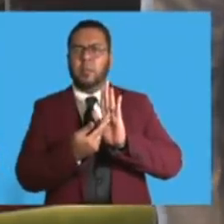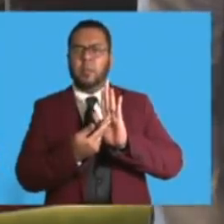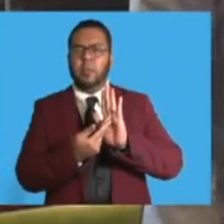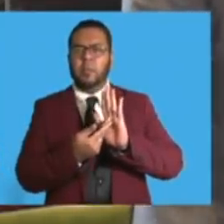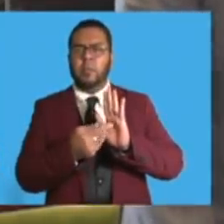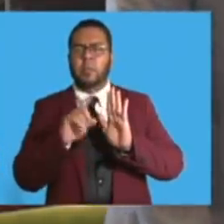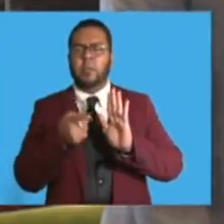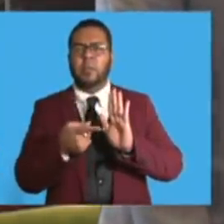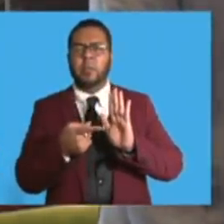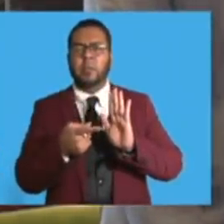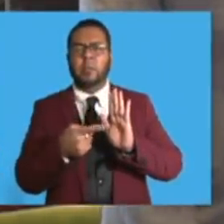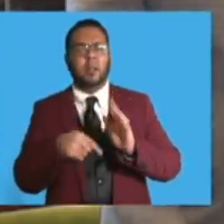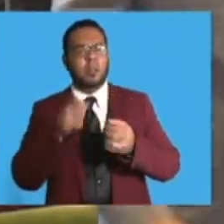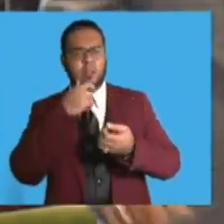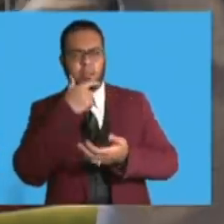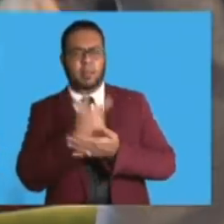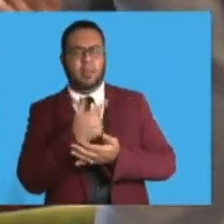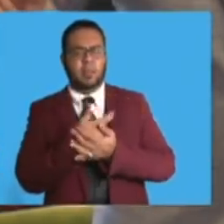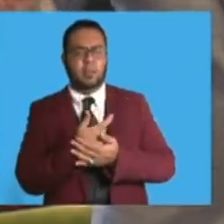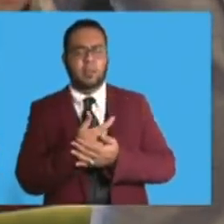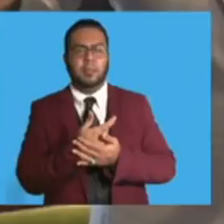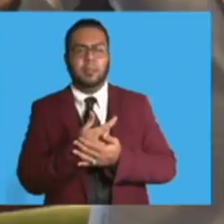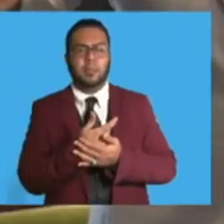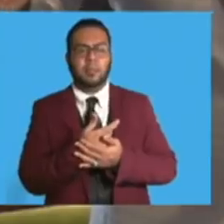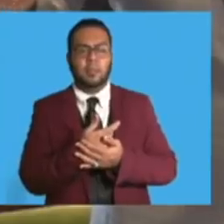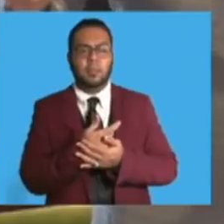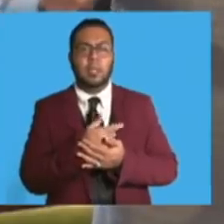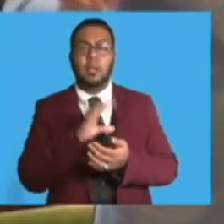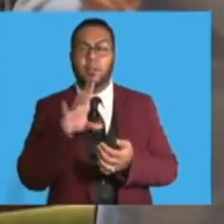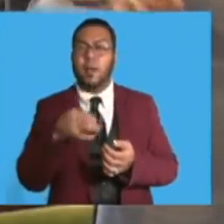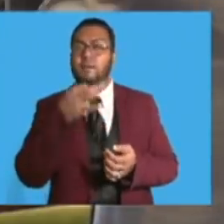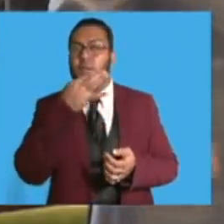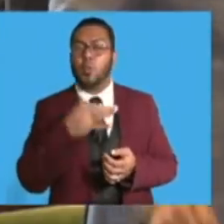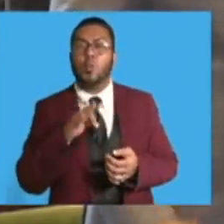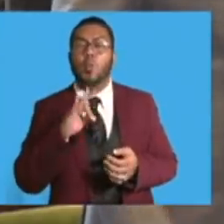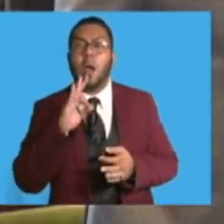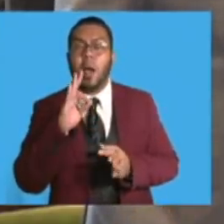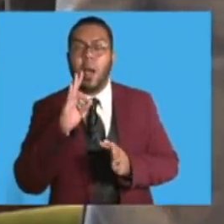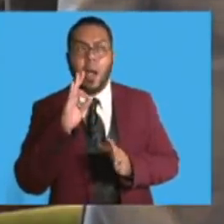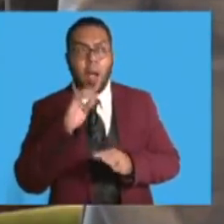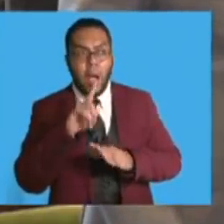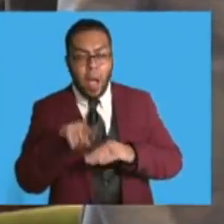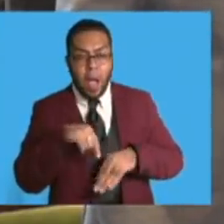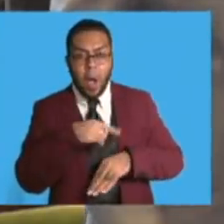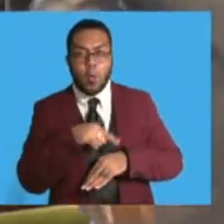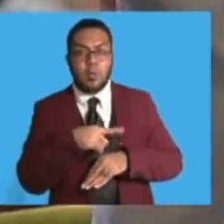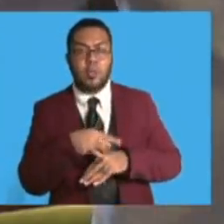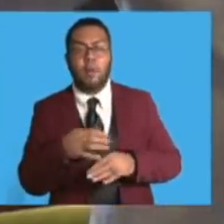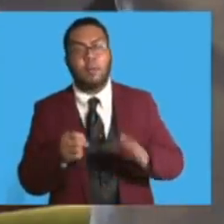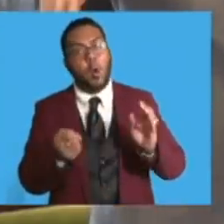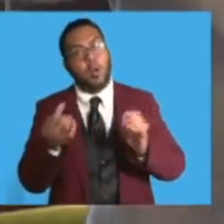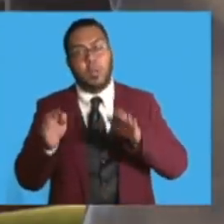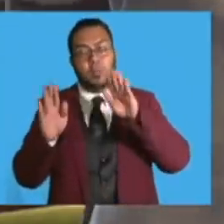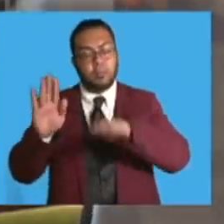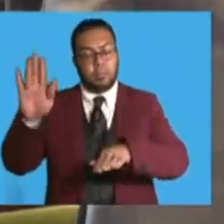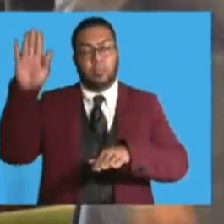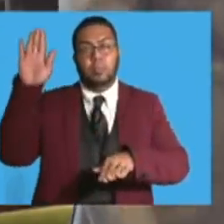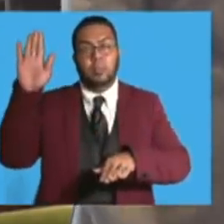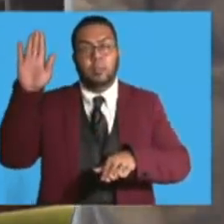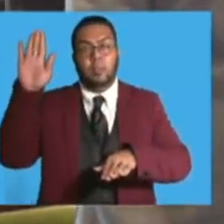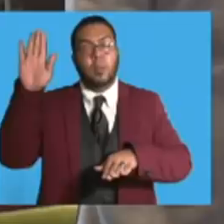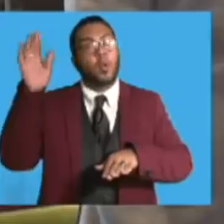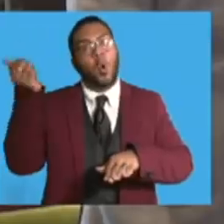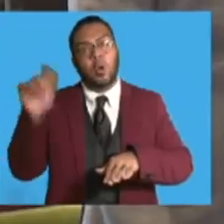quite amazing that some of them, even within a few hours of swearing to uphold the Constitution, have debunked the